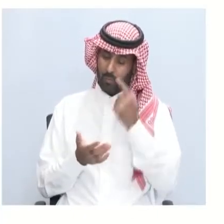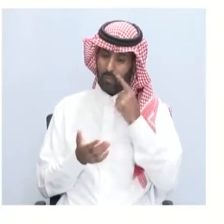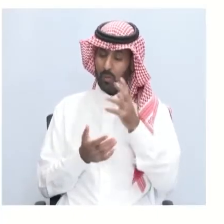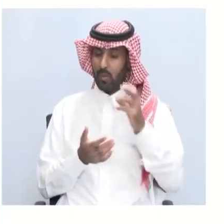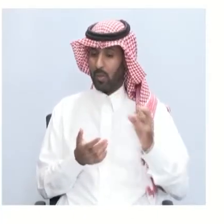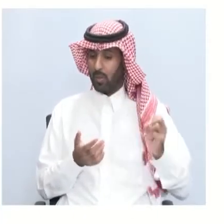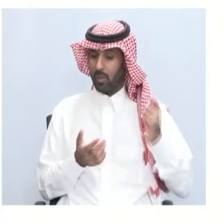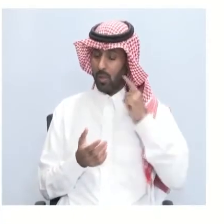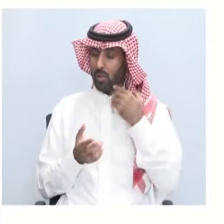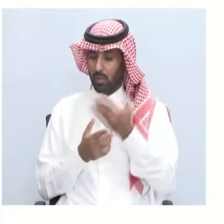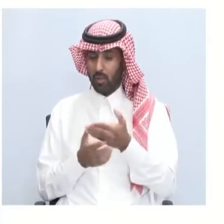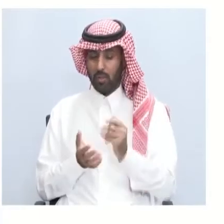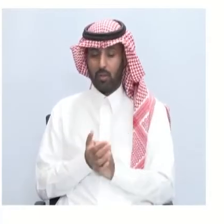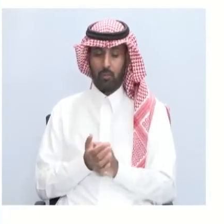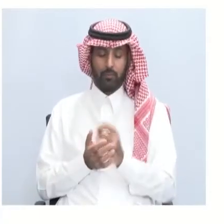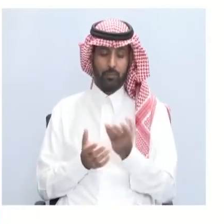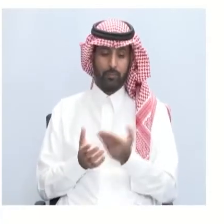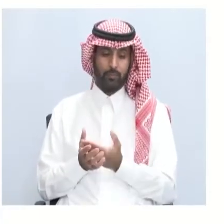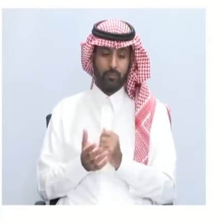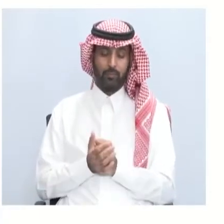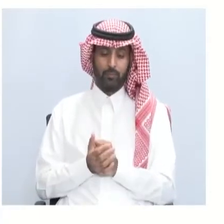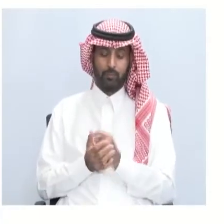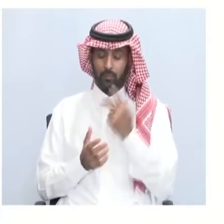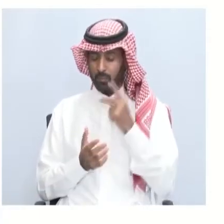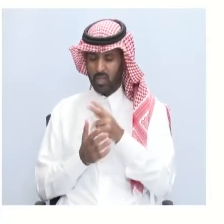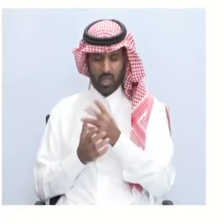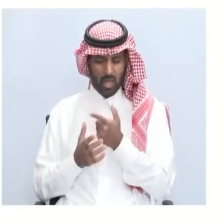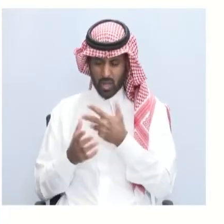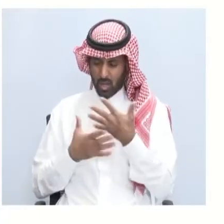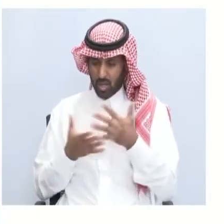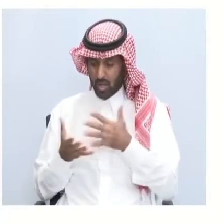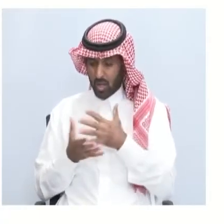Grissom, Stokes and Brown take on puzzling